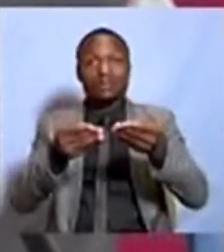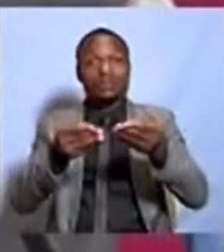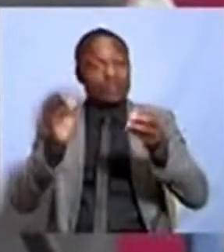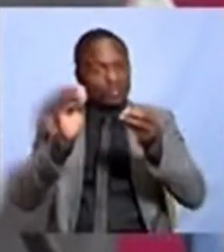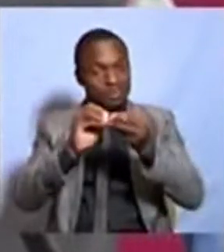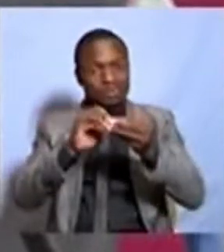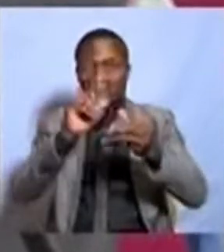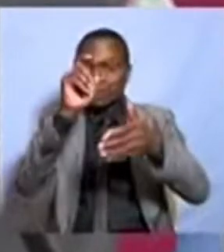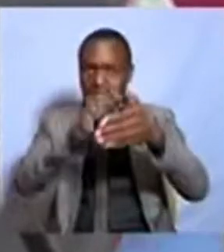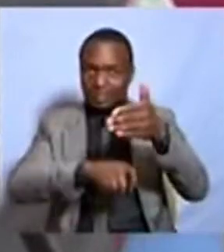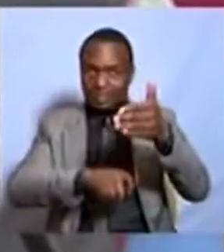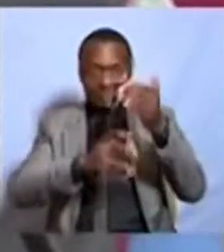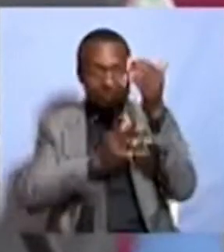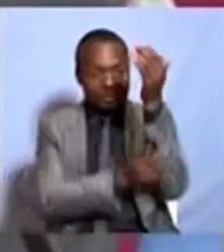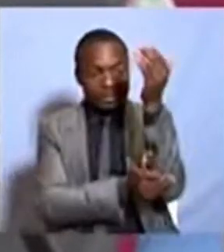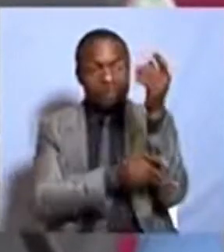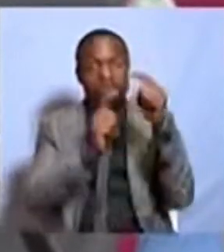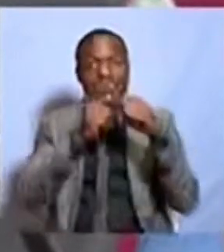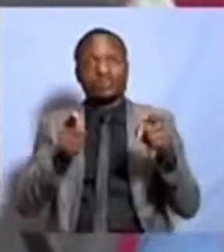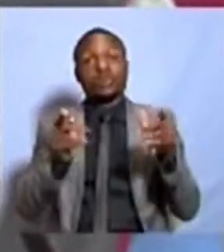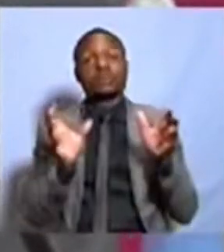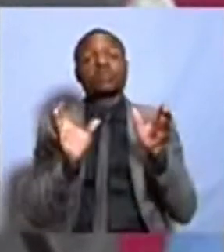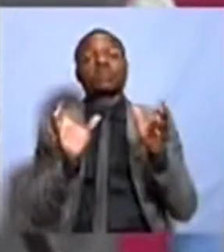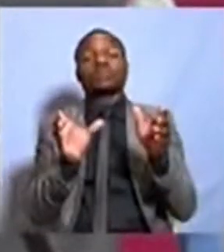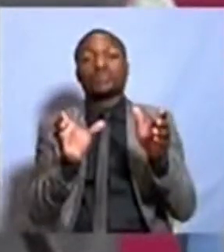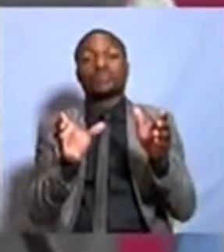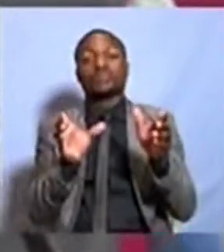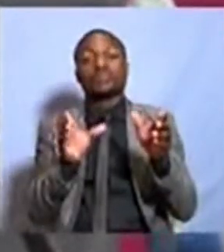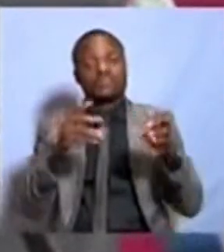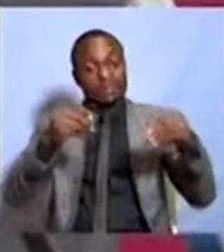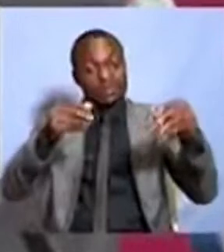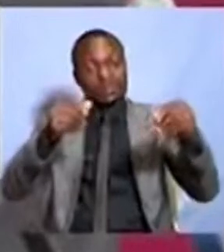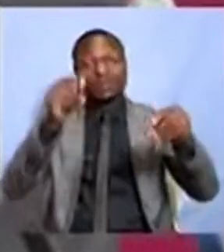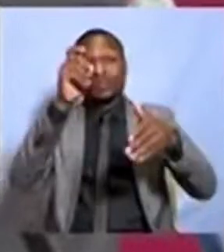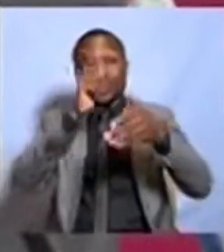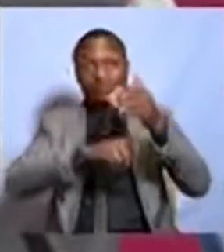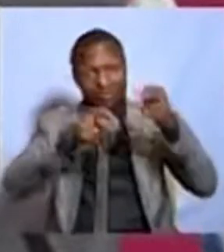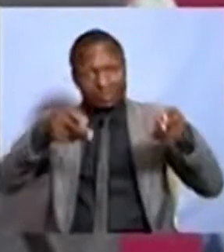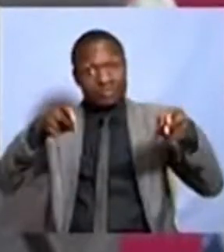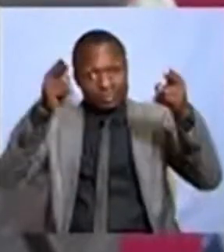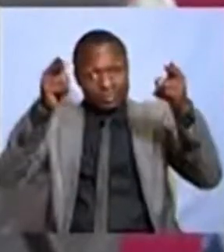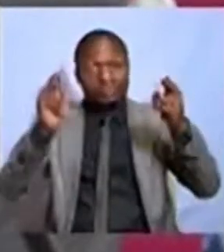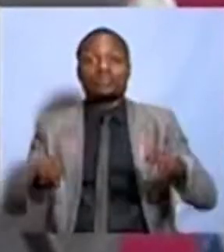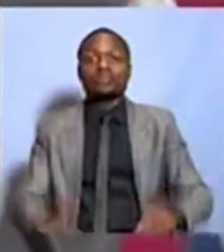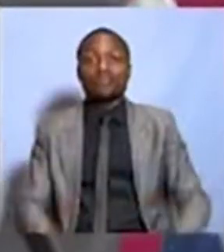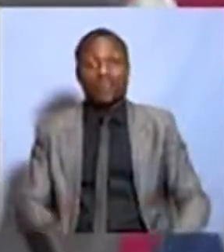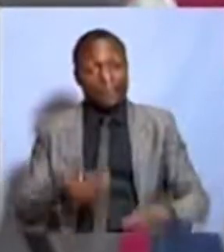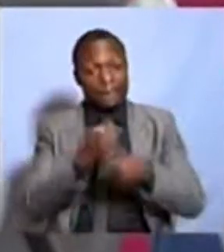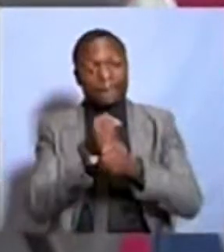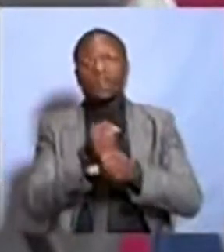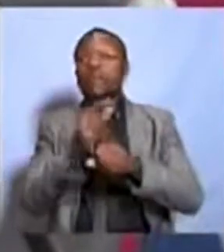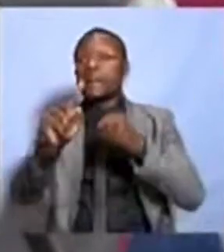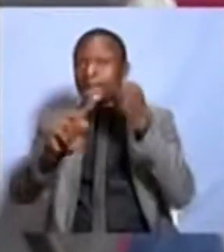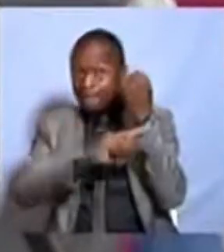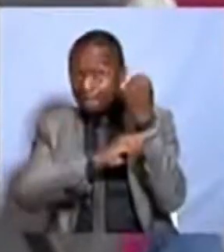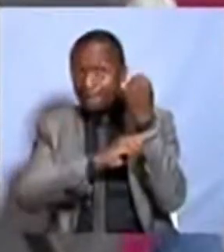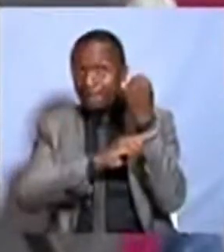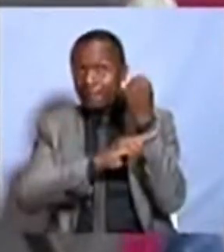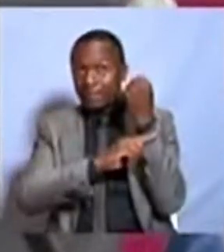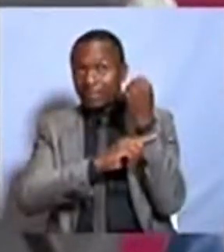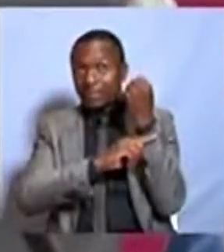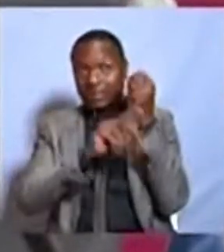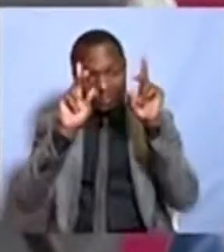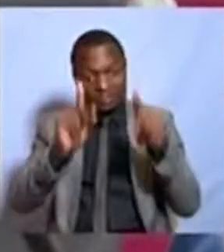produce. But obviously that has also pushed the minimum prices high, affecting that urban poor person who can't afford the price of